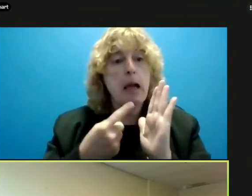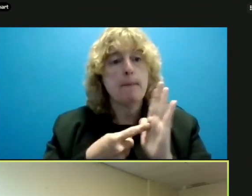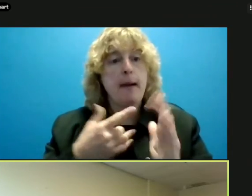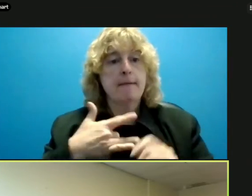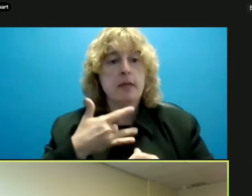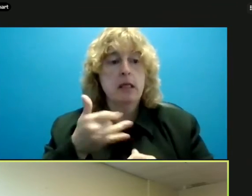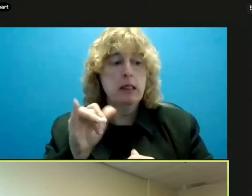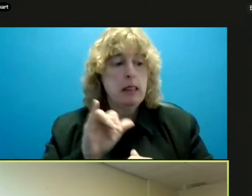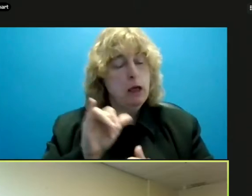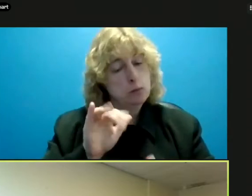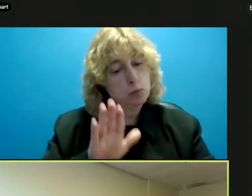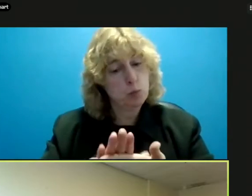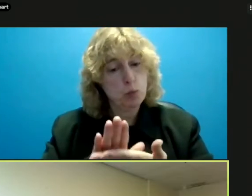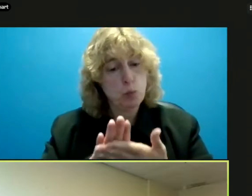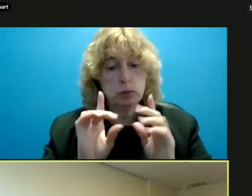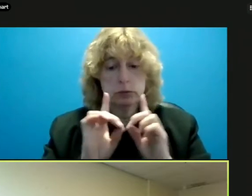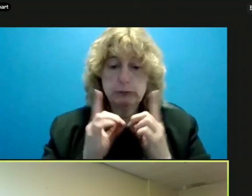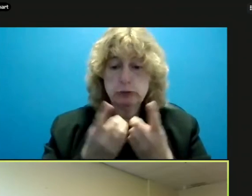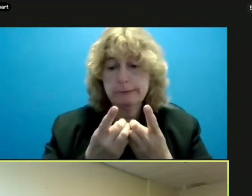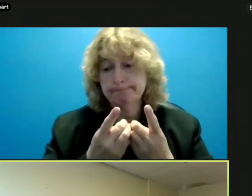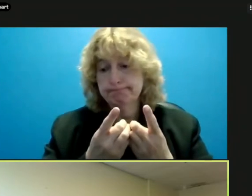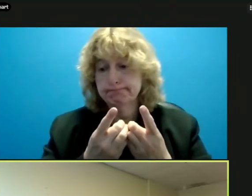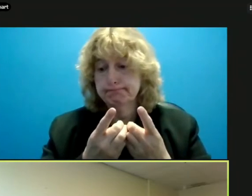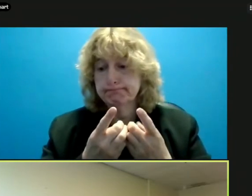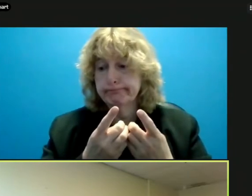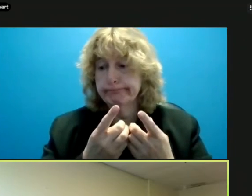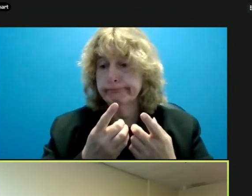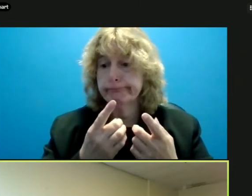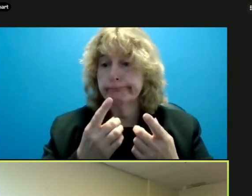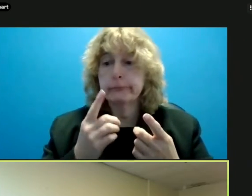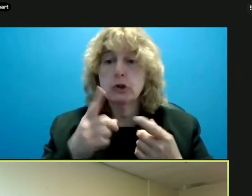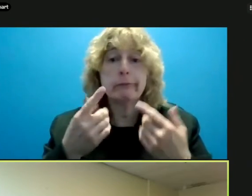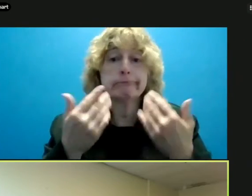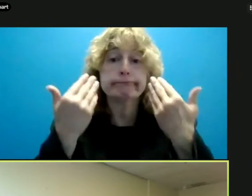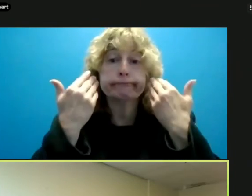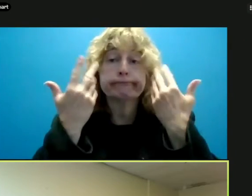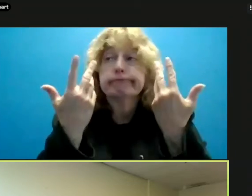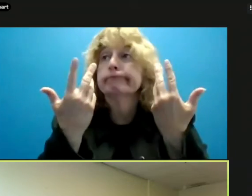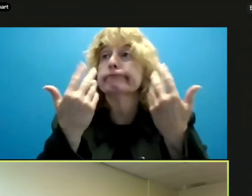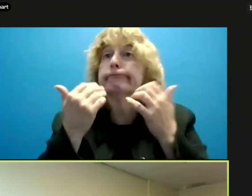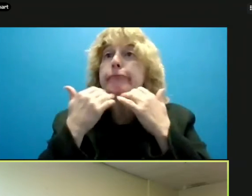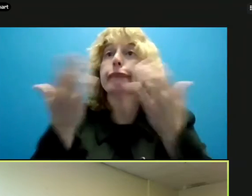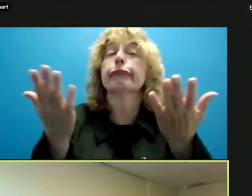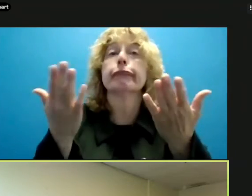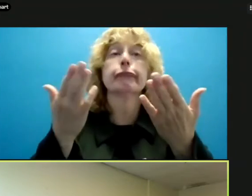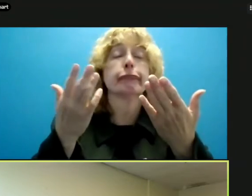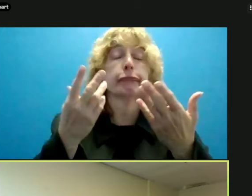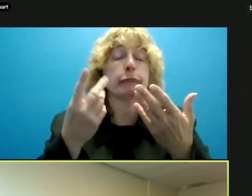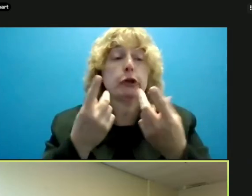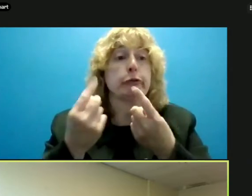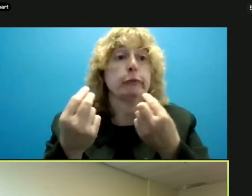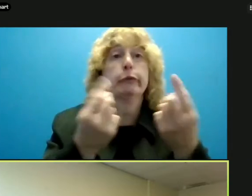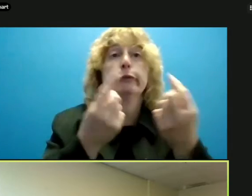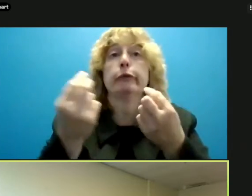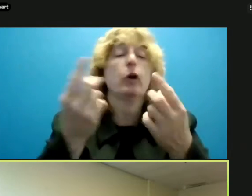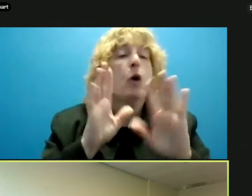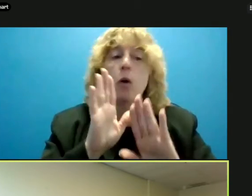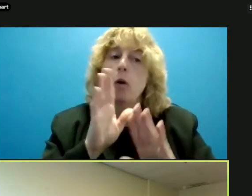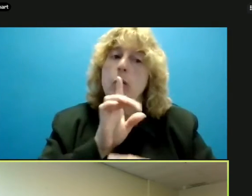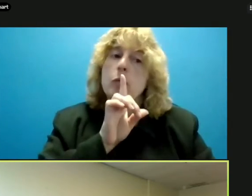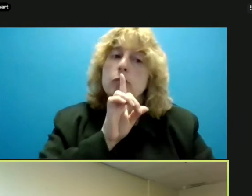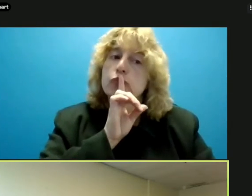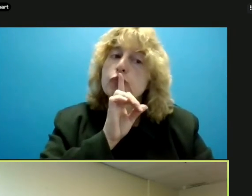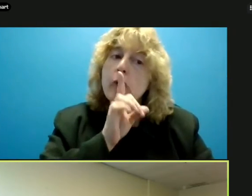school districts maybe are, you know, flying by the seat of their pants. And nothing could be really nothing could be further from the truth.